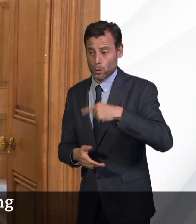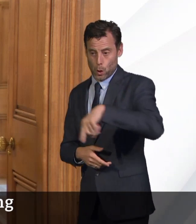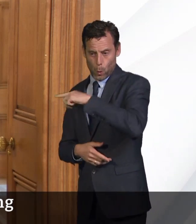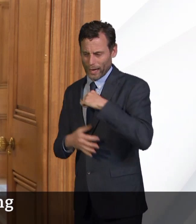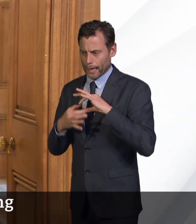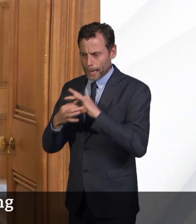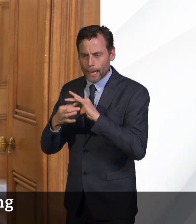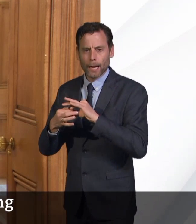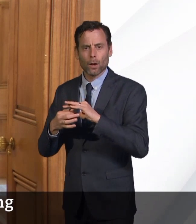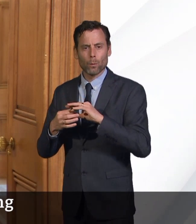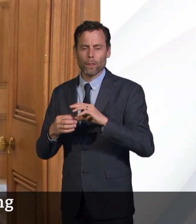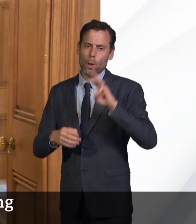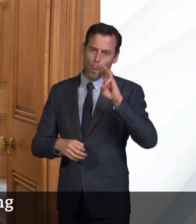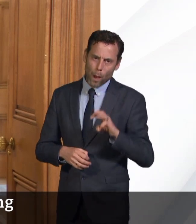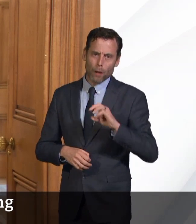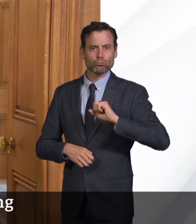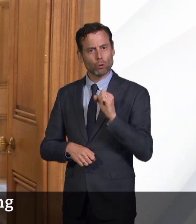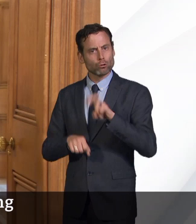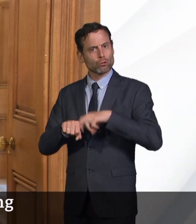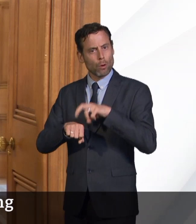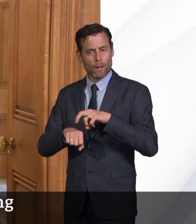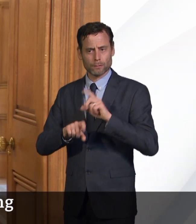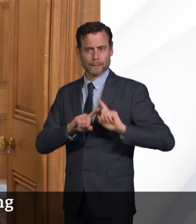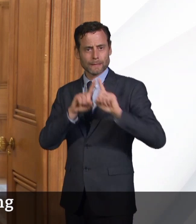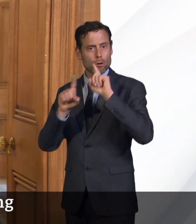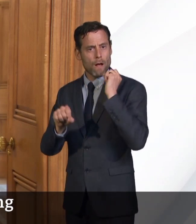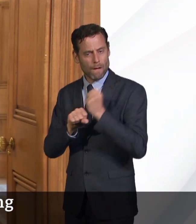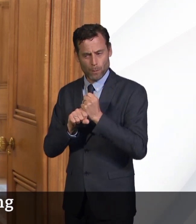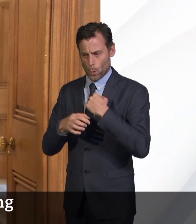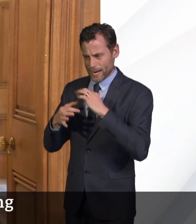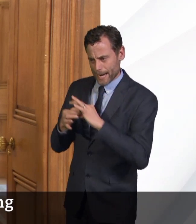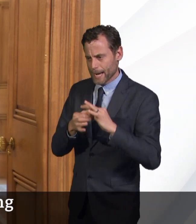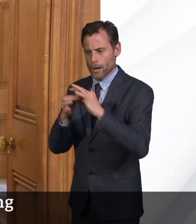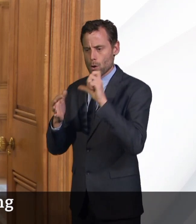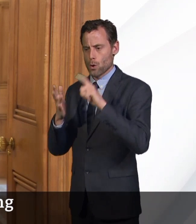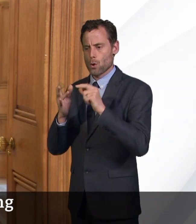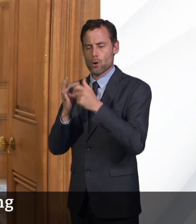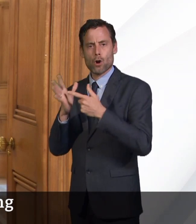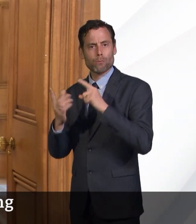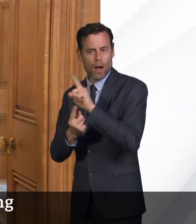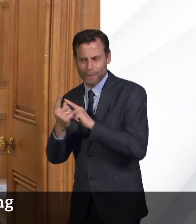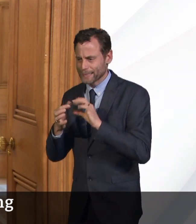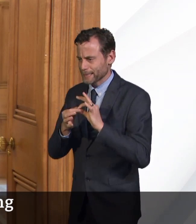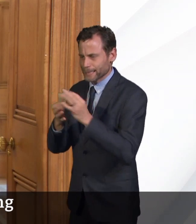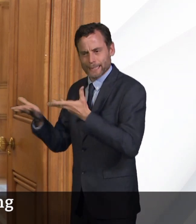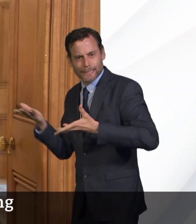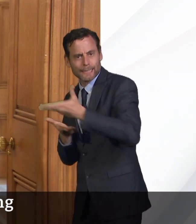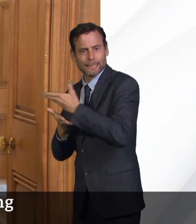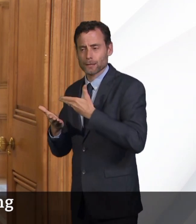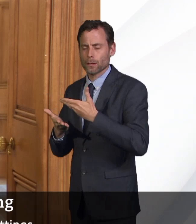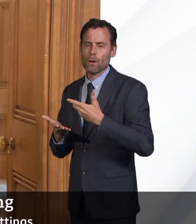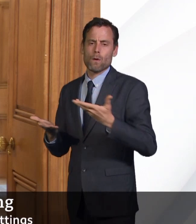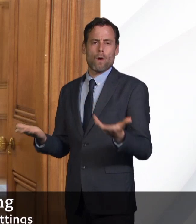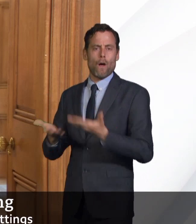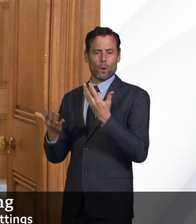COBRA meetings when some of these matters are discussed. And as far as possible, while each devolved administration has obviously got the freedom to have